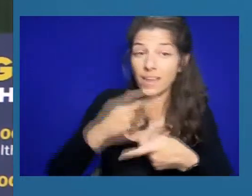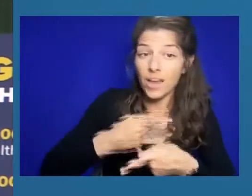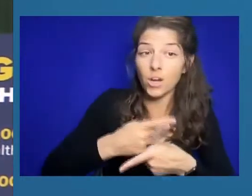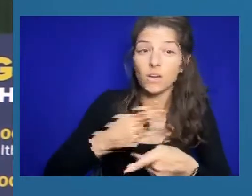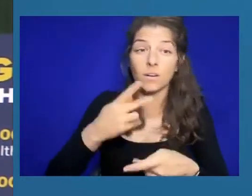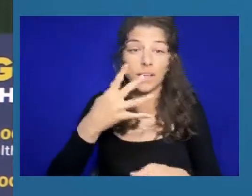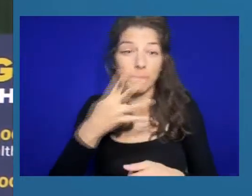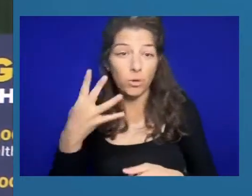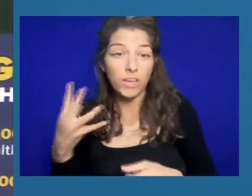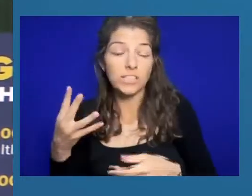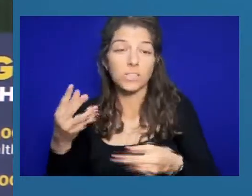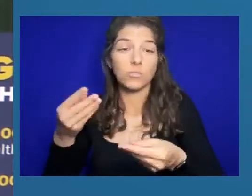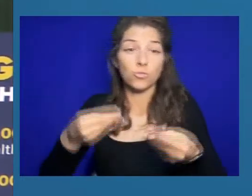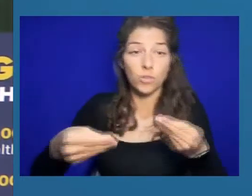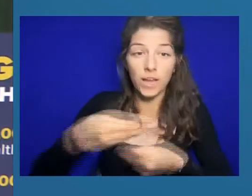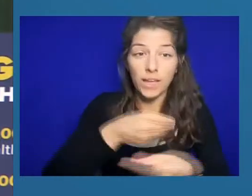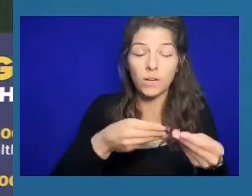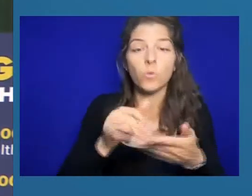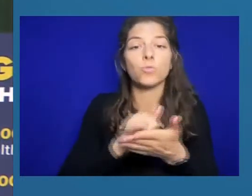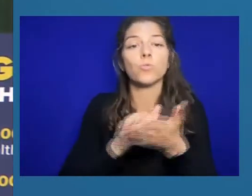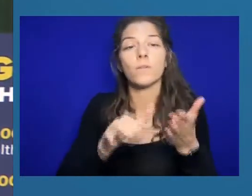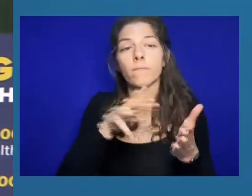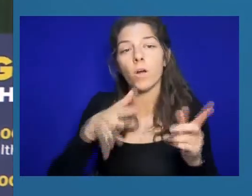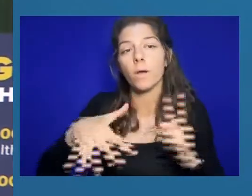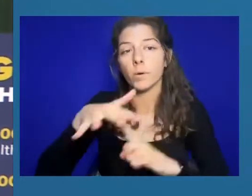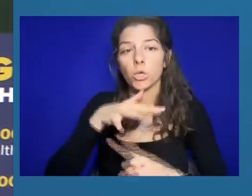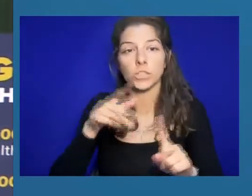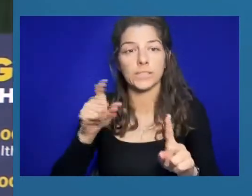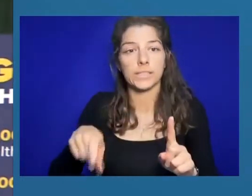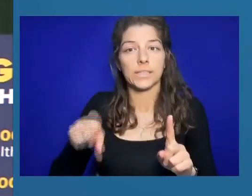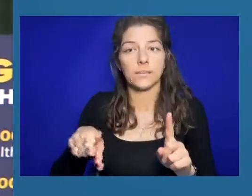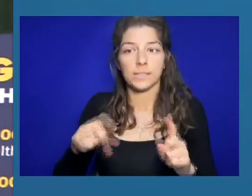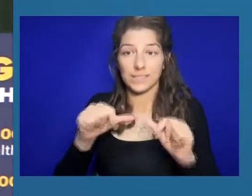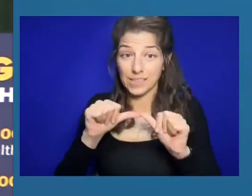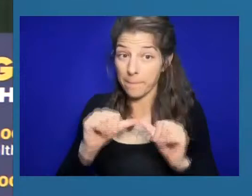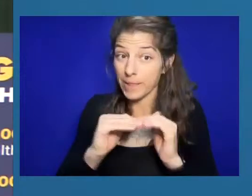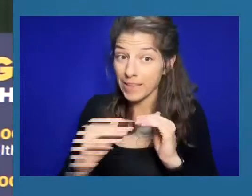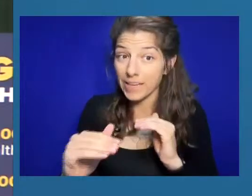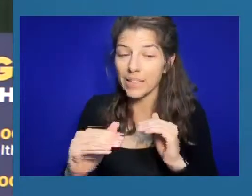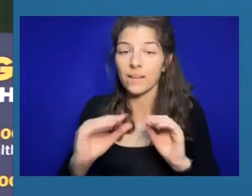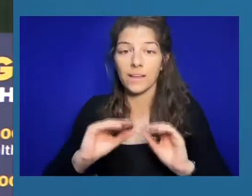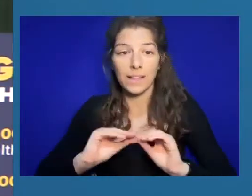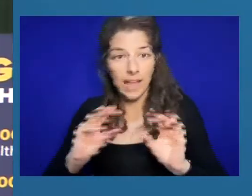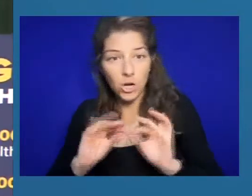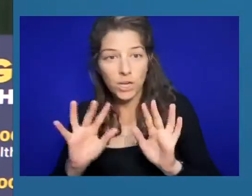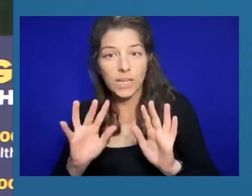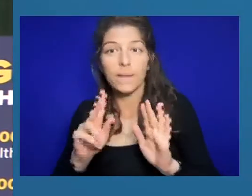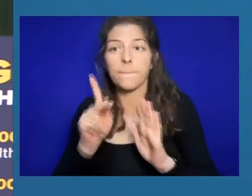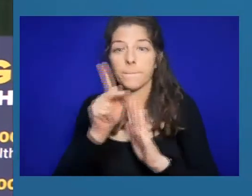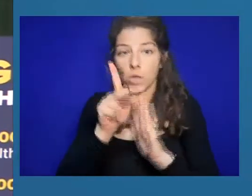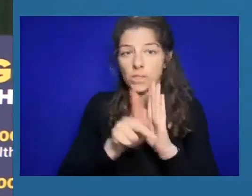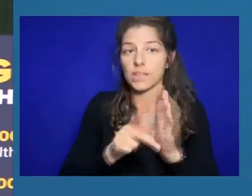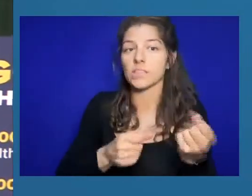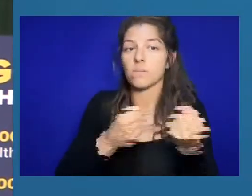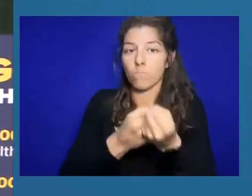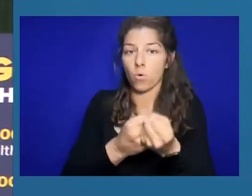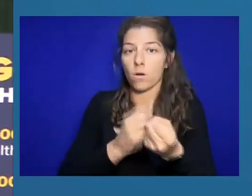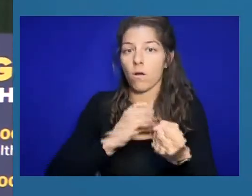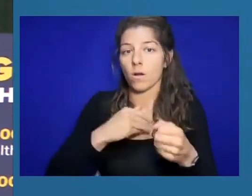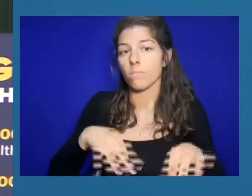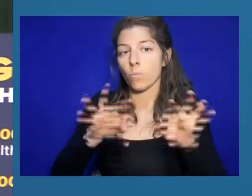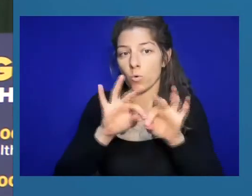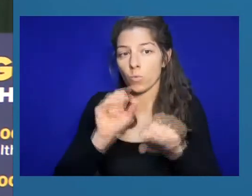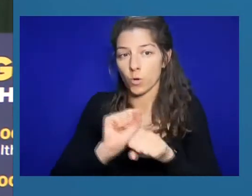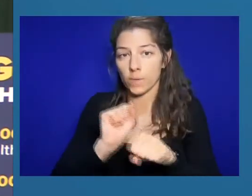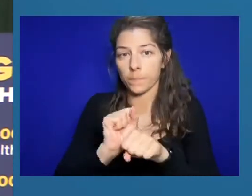or trade, what New York farmers need is stability, clarity, and policies that support our essential work so